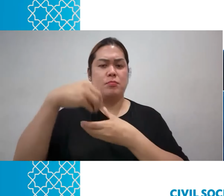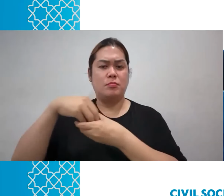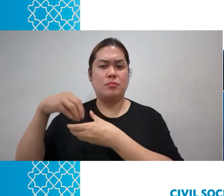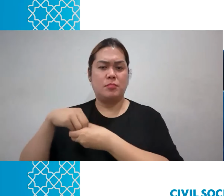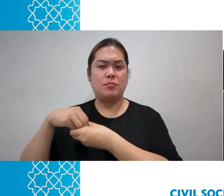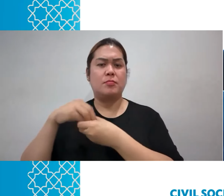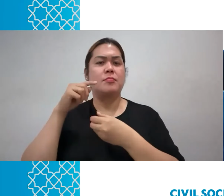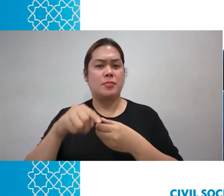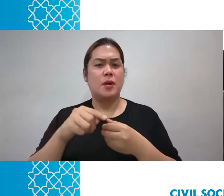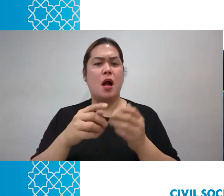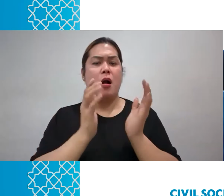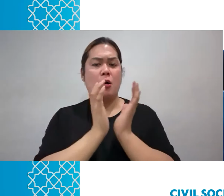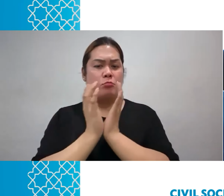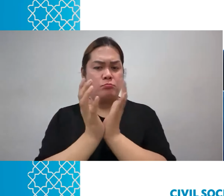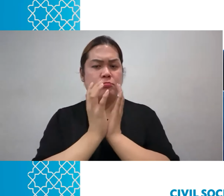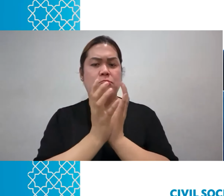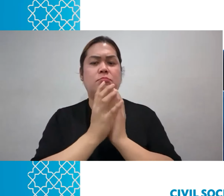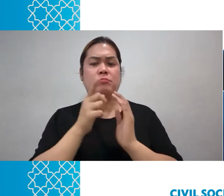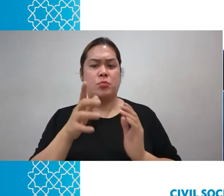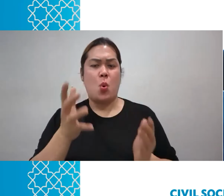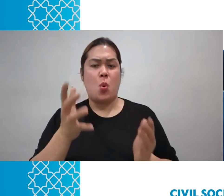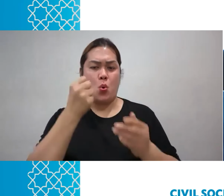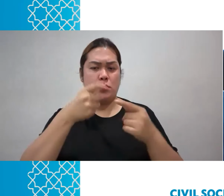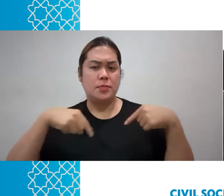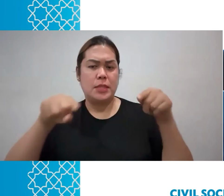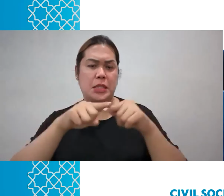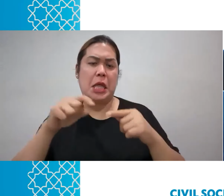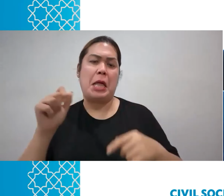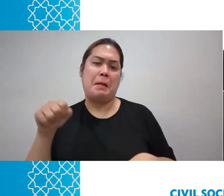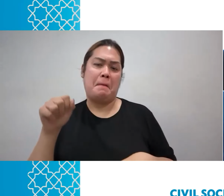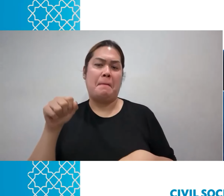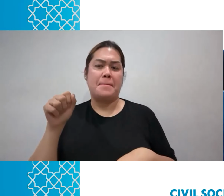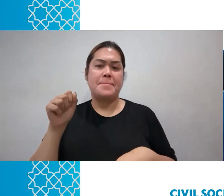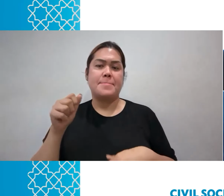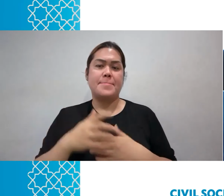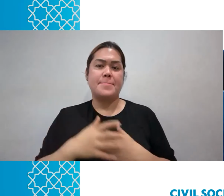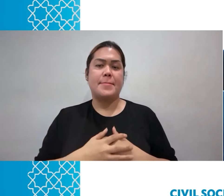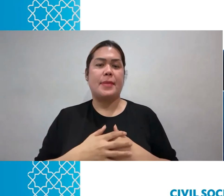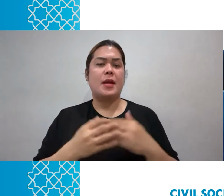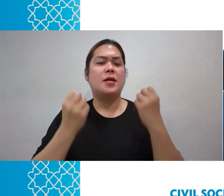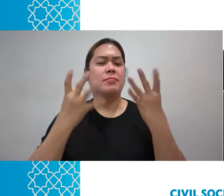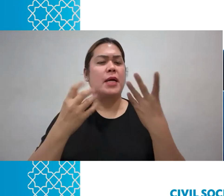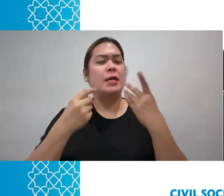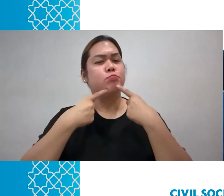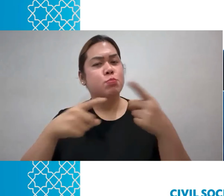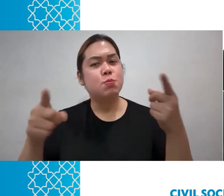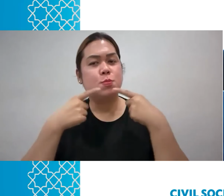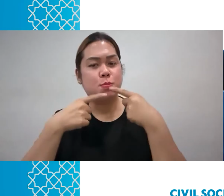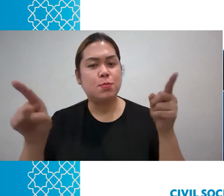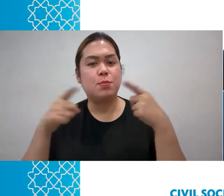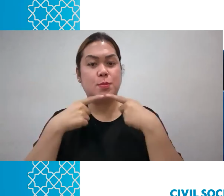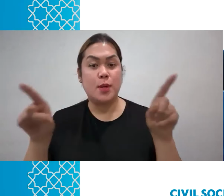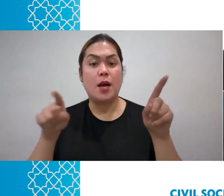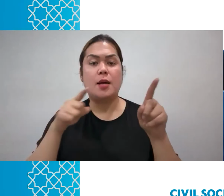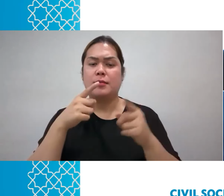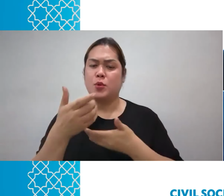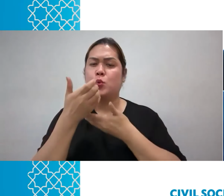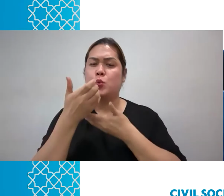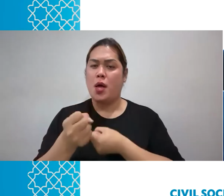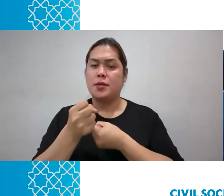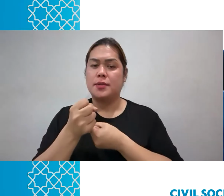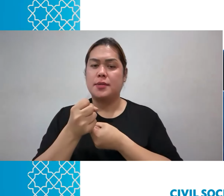live. And yeah, so my message may be like, put trust on youth, put trust on us as